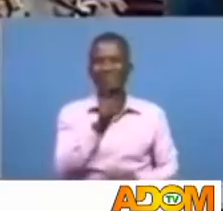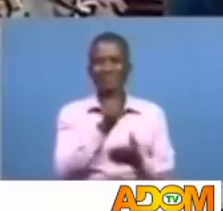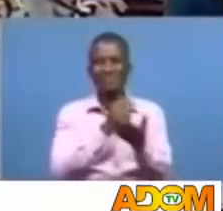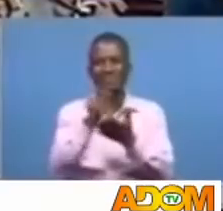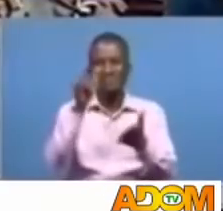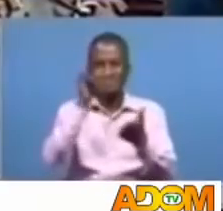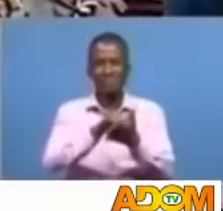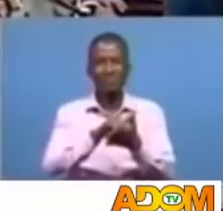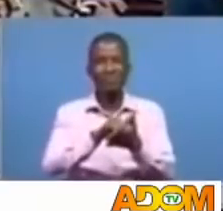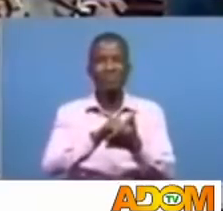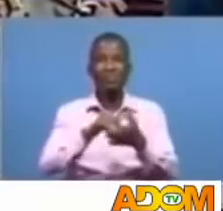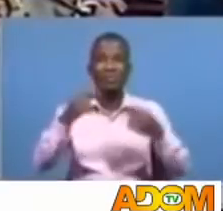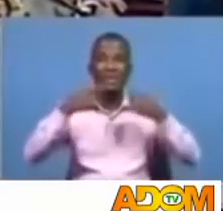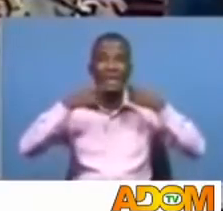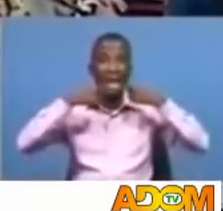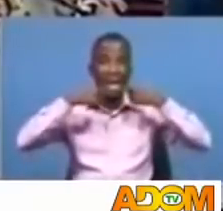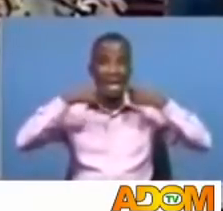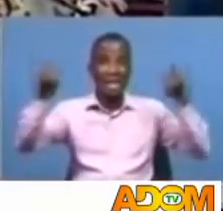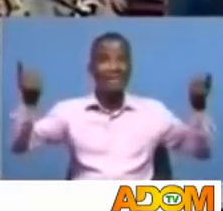the ruling